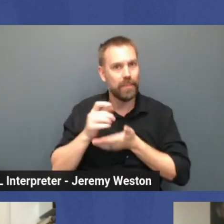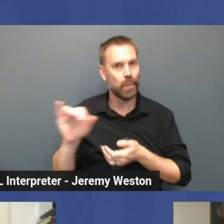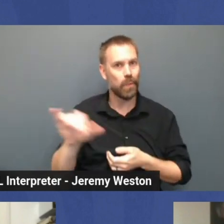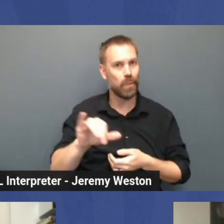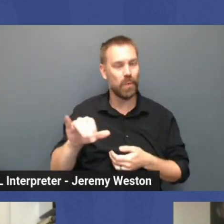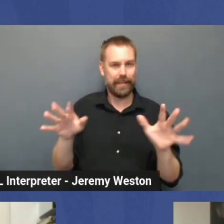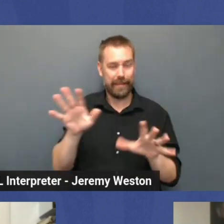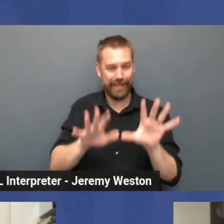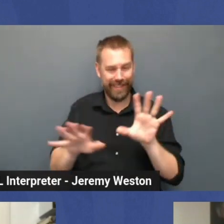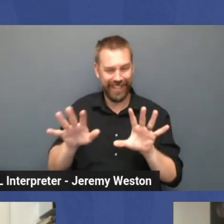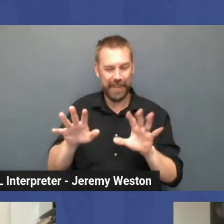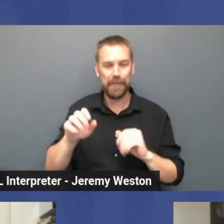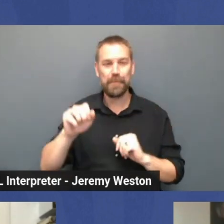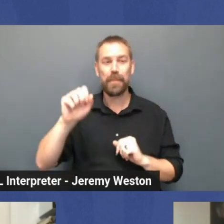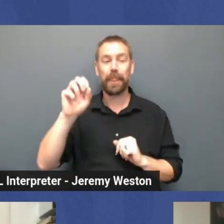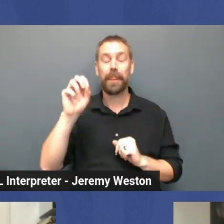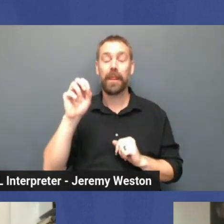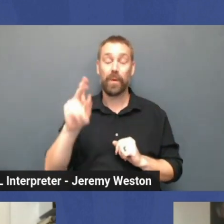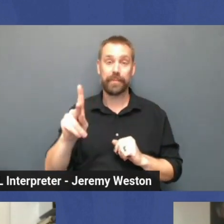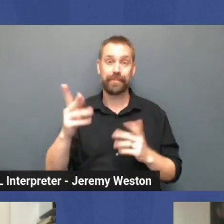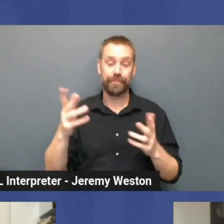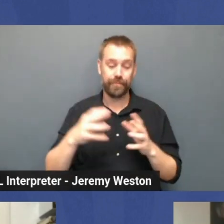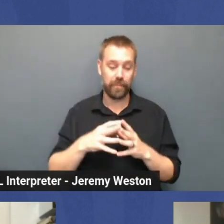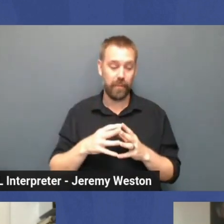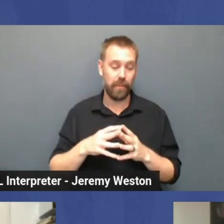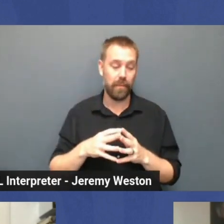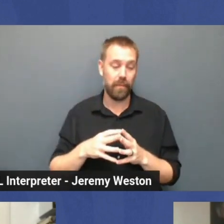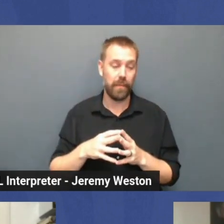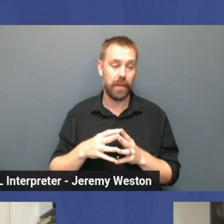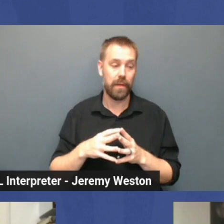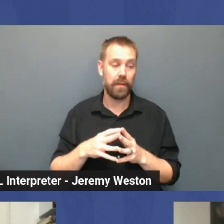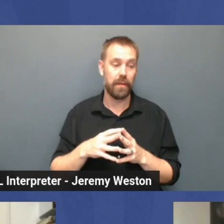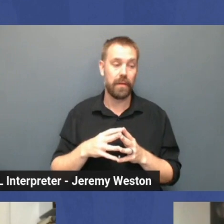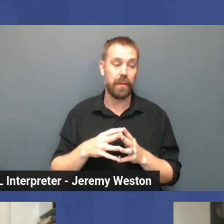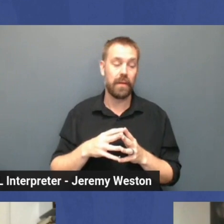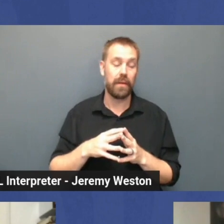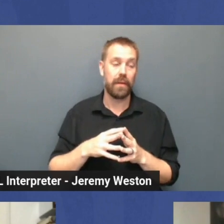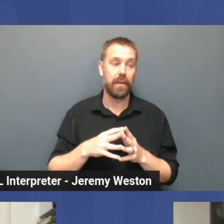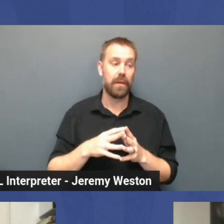but I would just appreciate it if